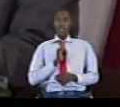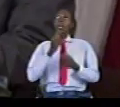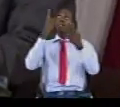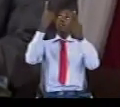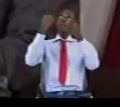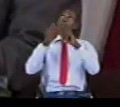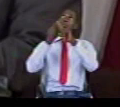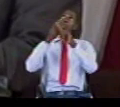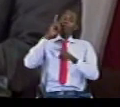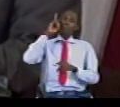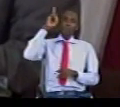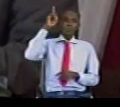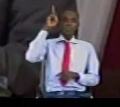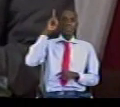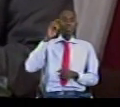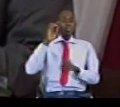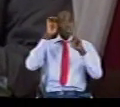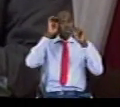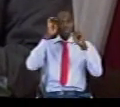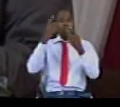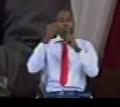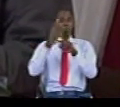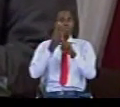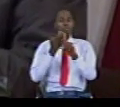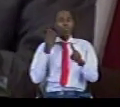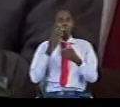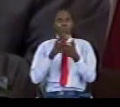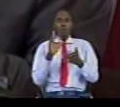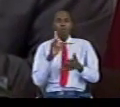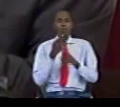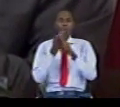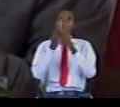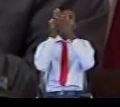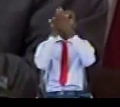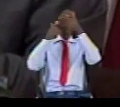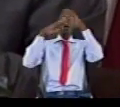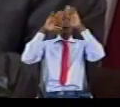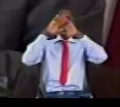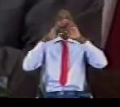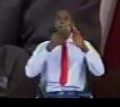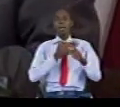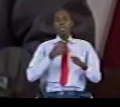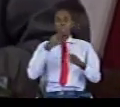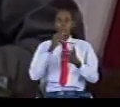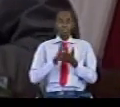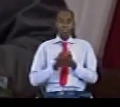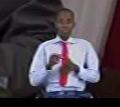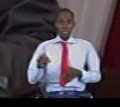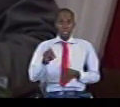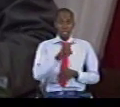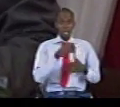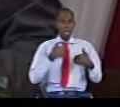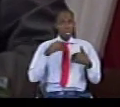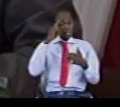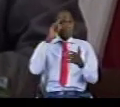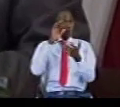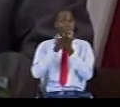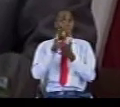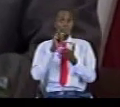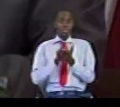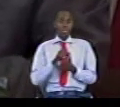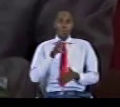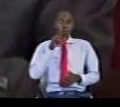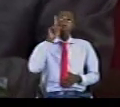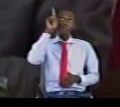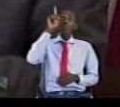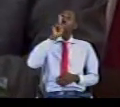He came from somewhere. He came from heaven. And then it says, they have believed that thou didst send me. Look